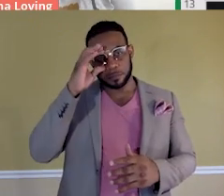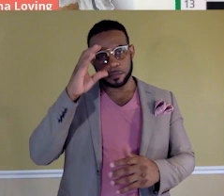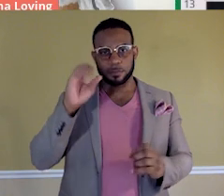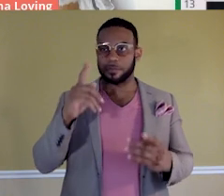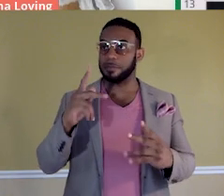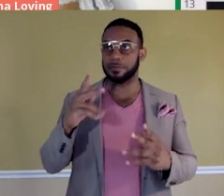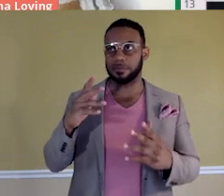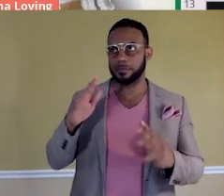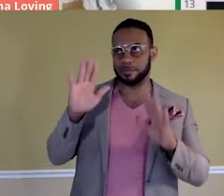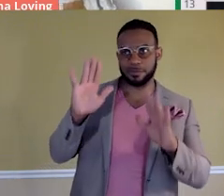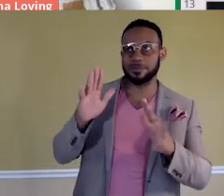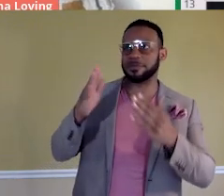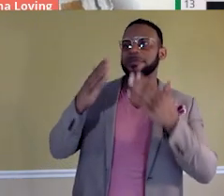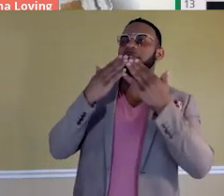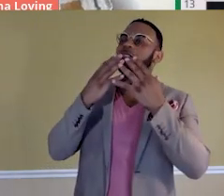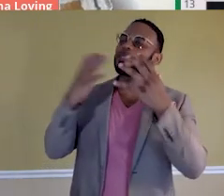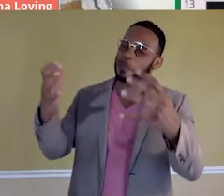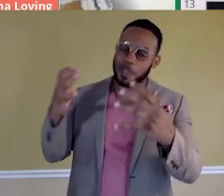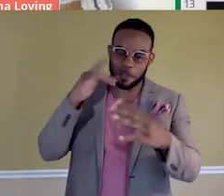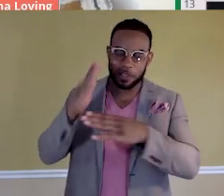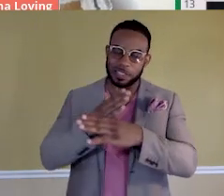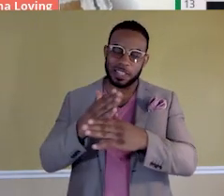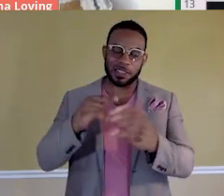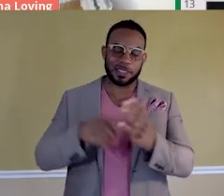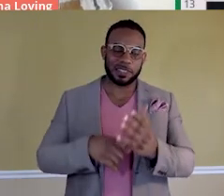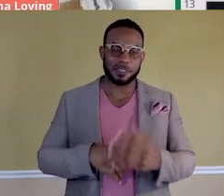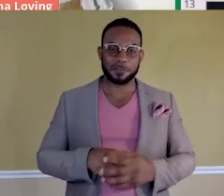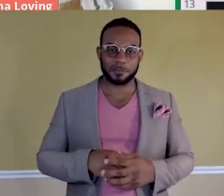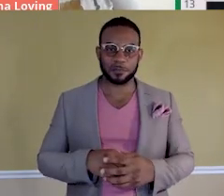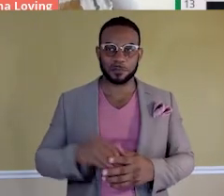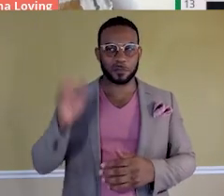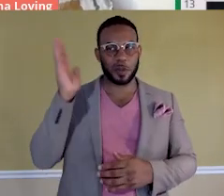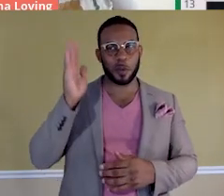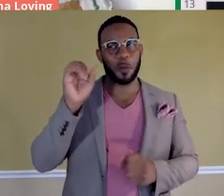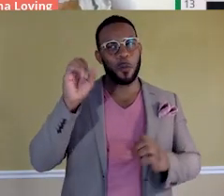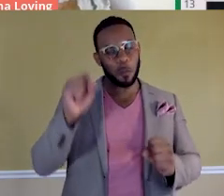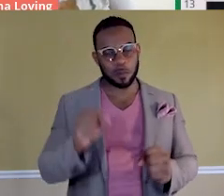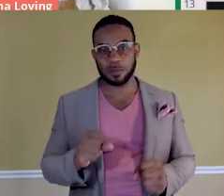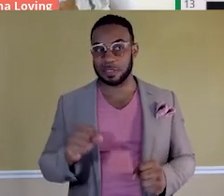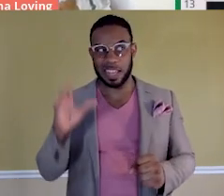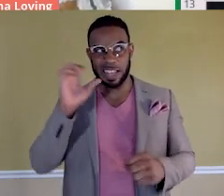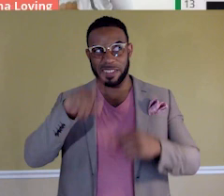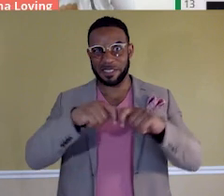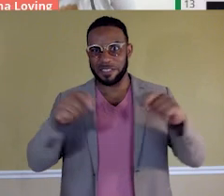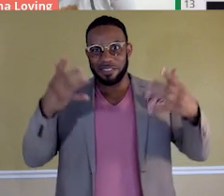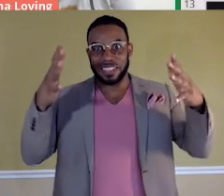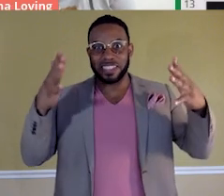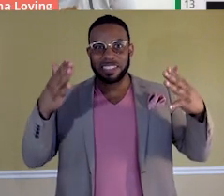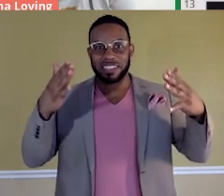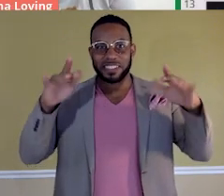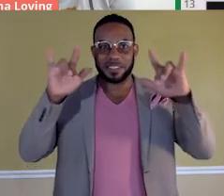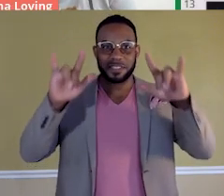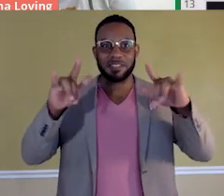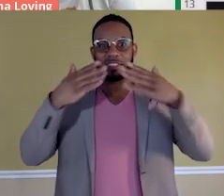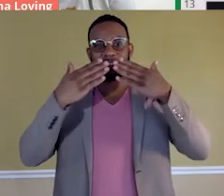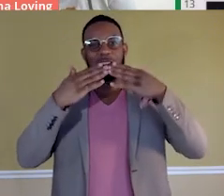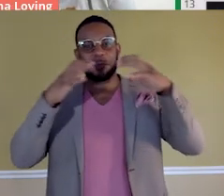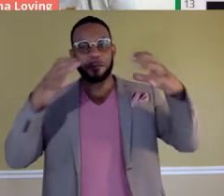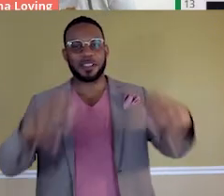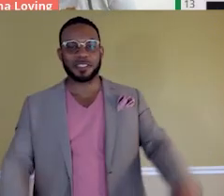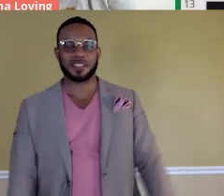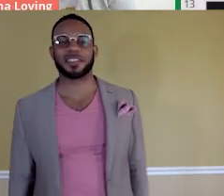Okay, great. Thank you so much for sharing this. Yeah. And I guess we're done. Bye. Thank you very